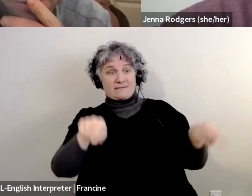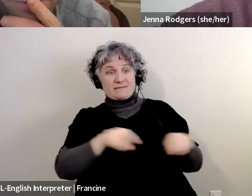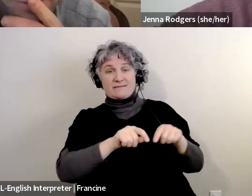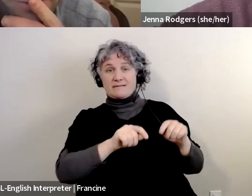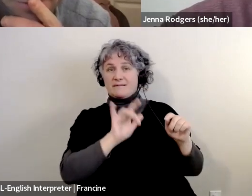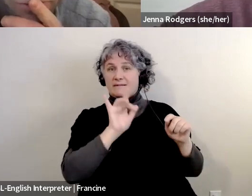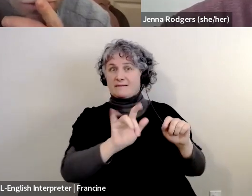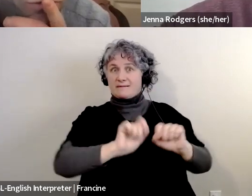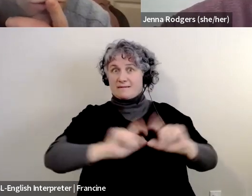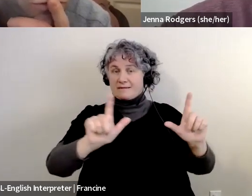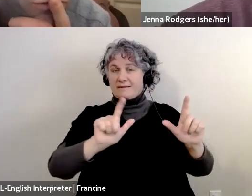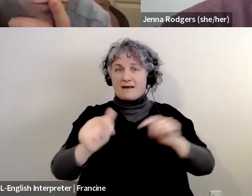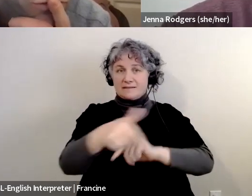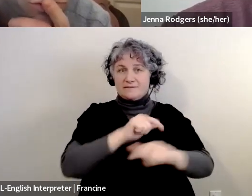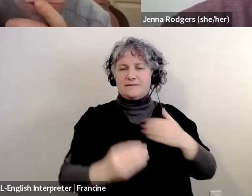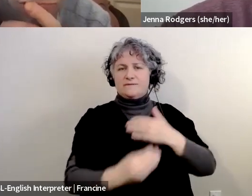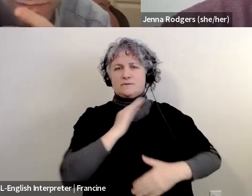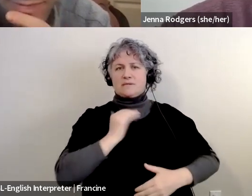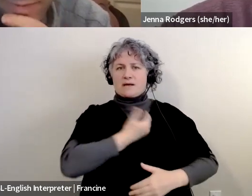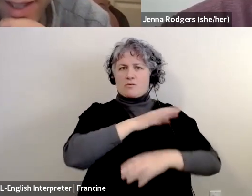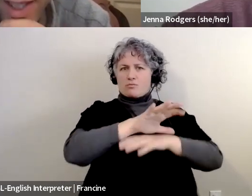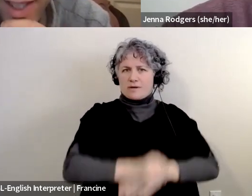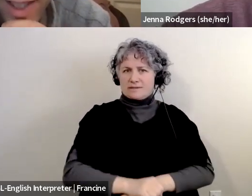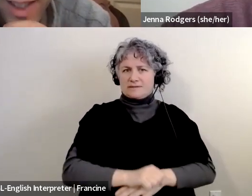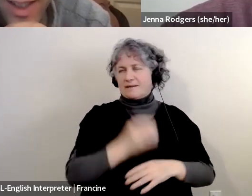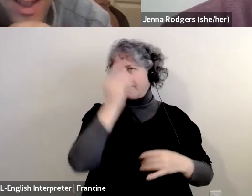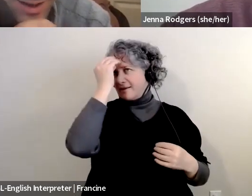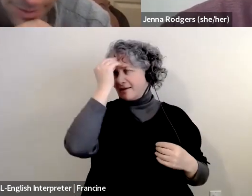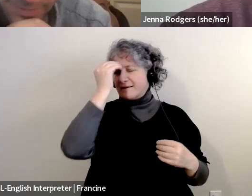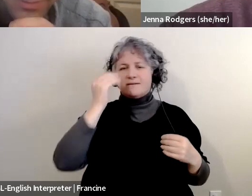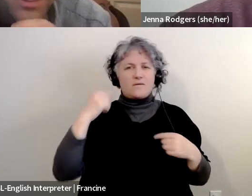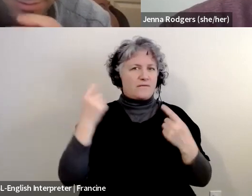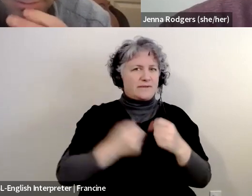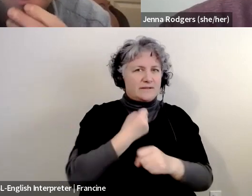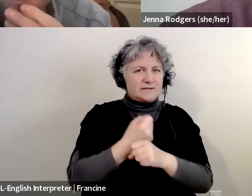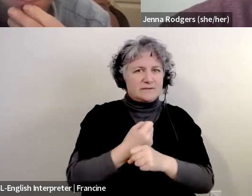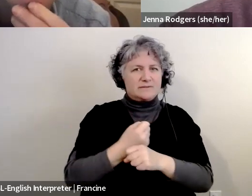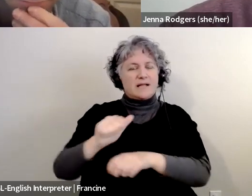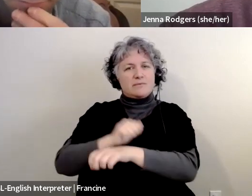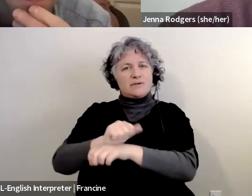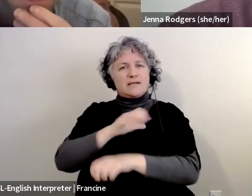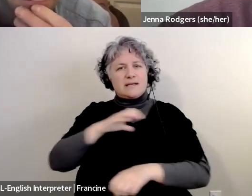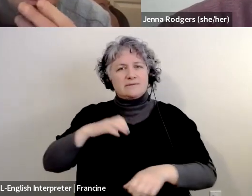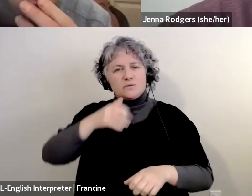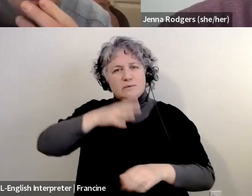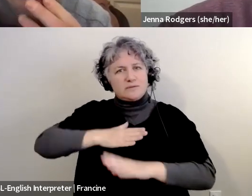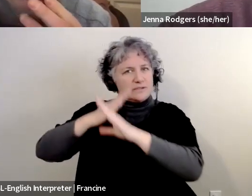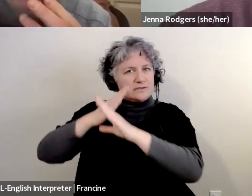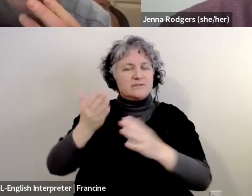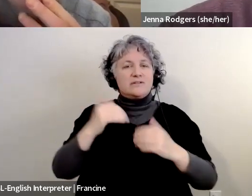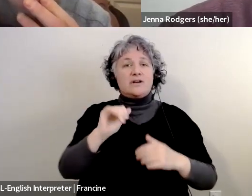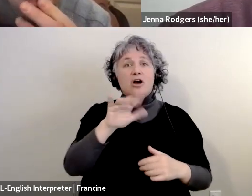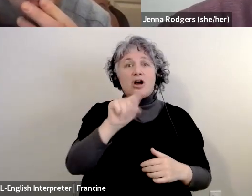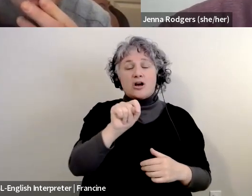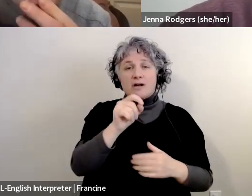our thinking and our practices over the years. They include the Alberta Council of Women's Shelters, Art Equity, Antics